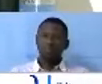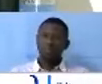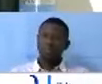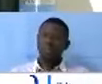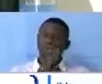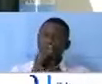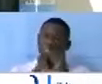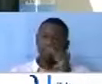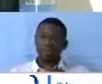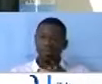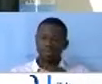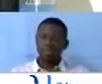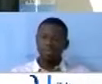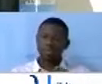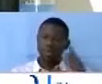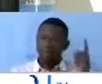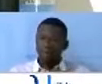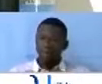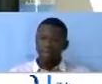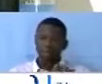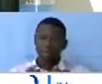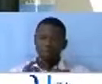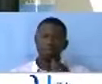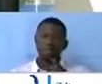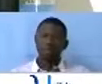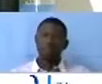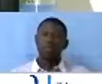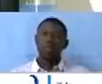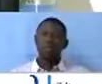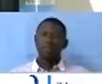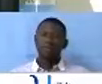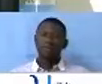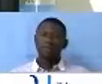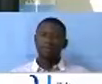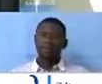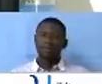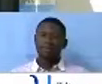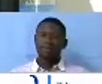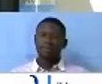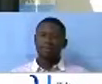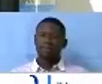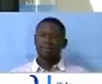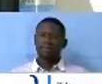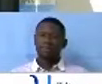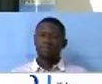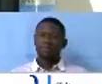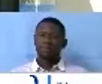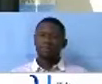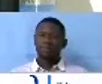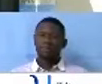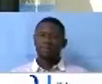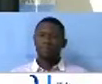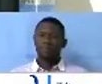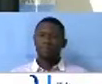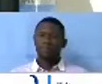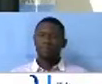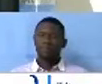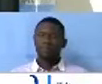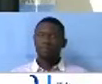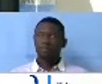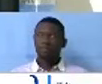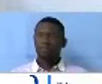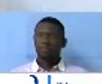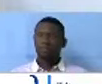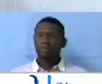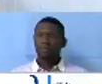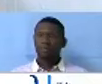be the consequence. This would be the penalty. Li moy yar gi la wara tebu. Fan la la wa di dane. Excuse me. I